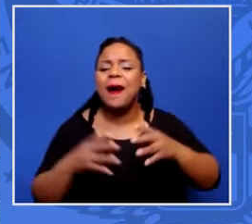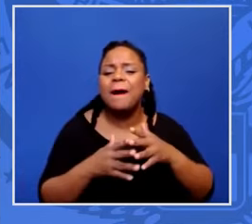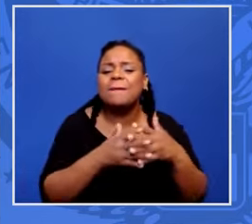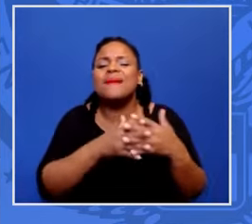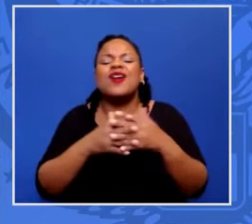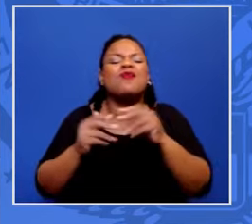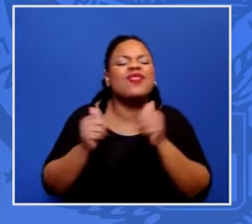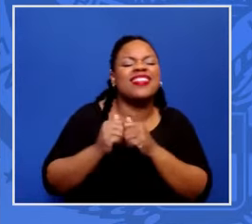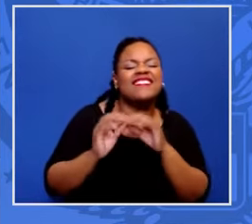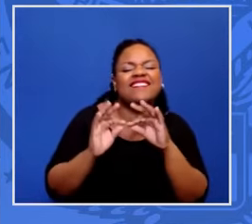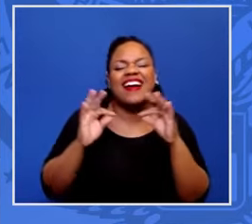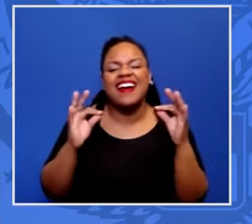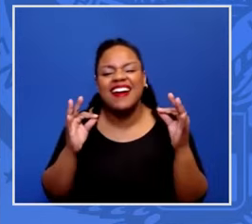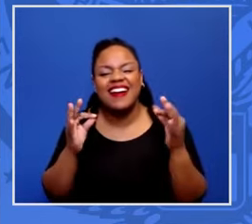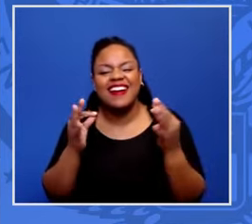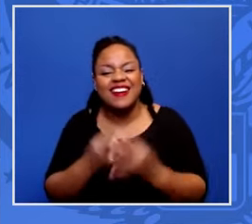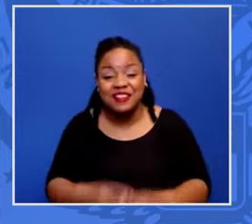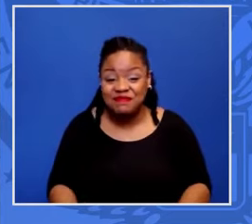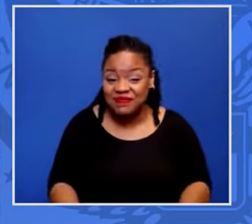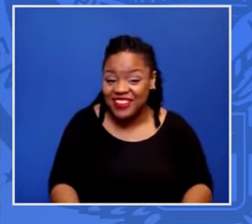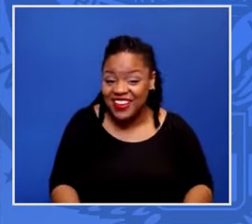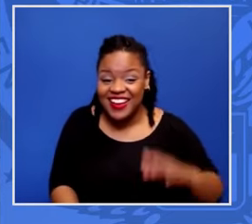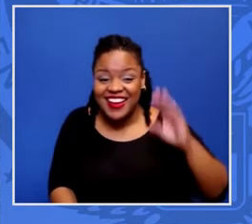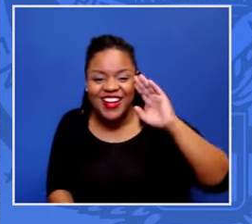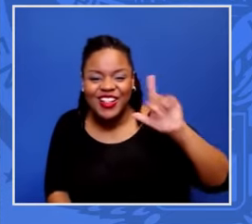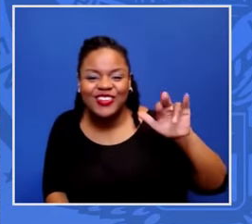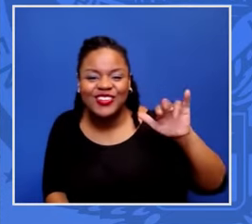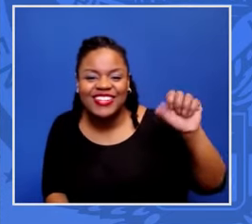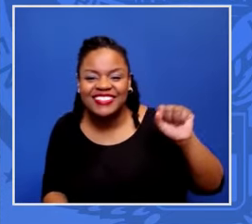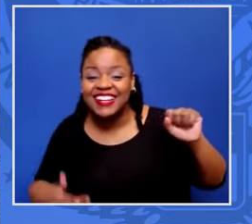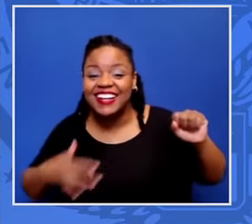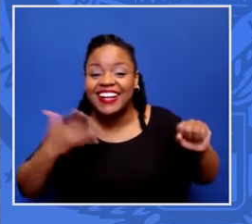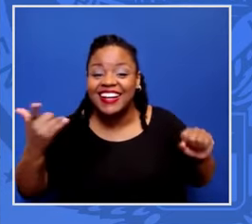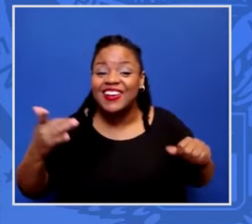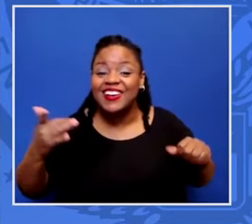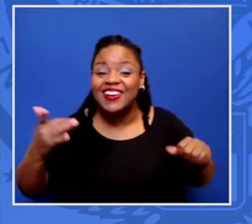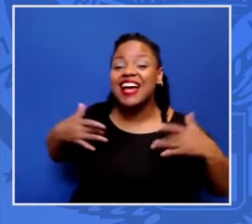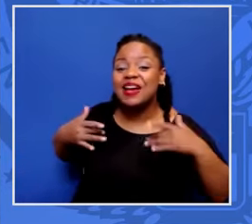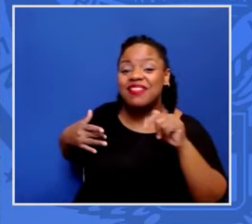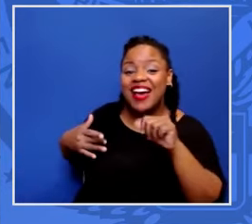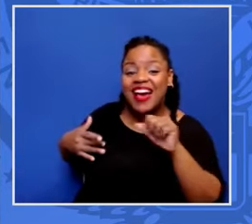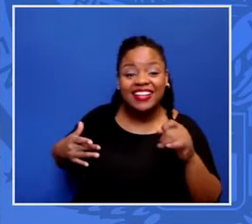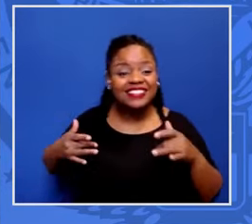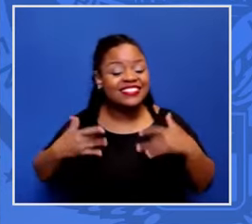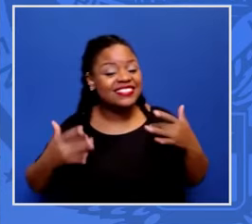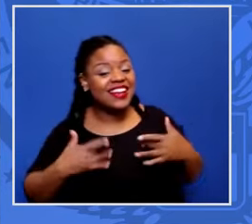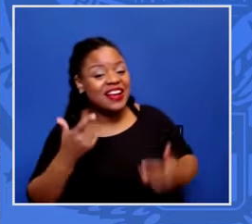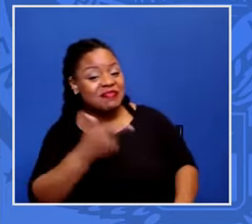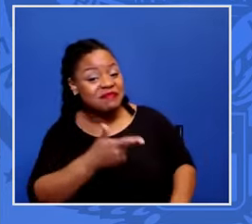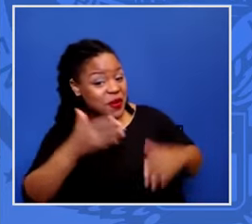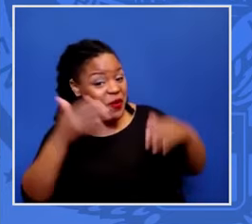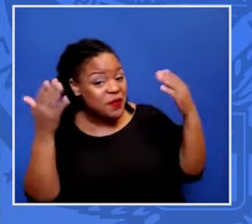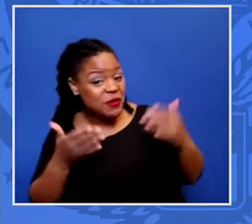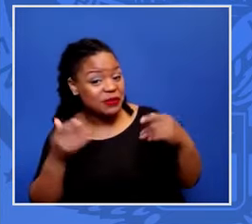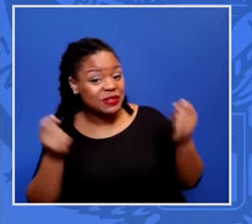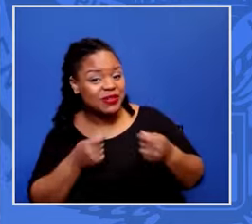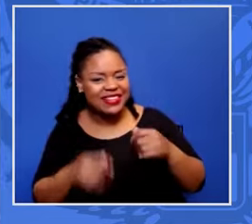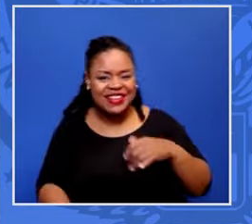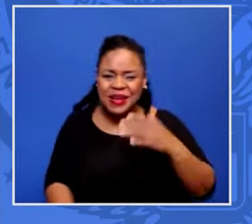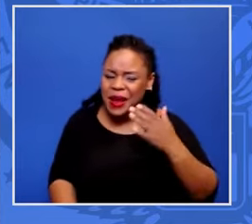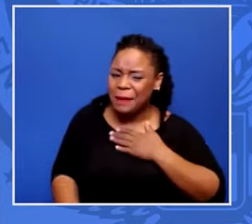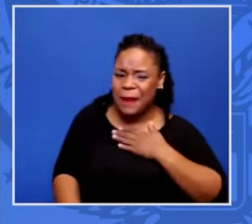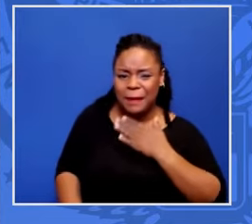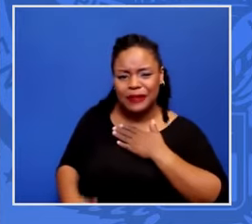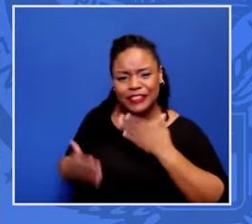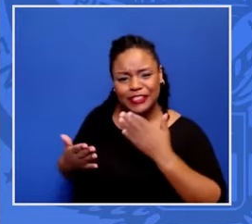Hey, Luis. What's going on, Cass? Welcome to the celebration. Thank you. Happy to be here. Let's celebrate. Let's spread some love.